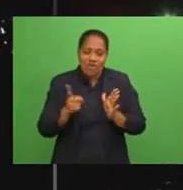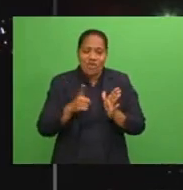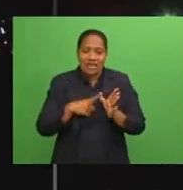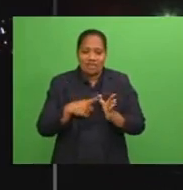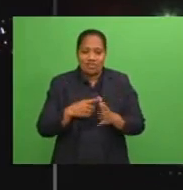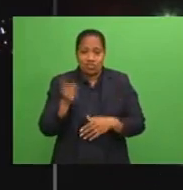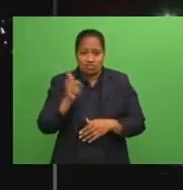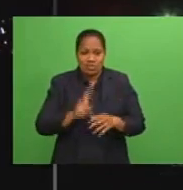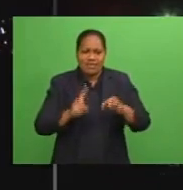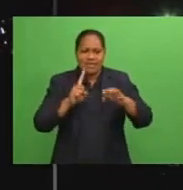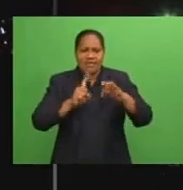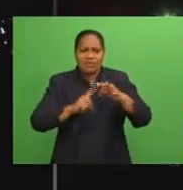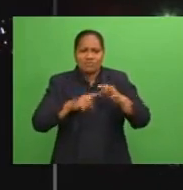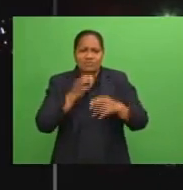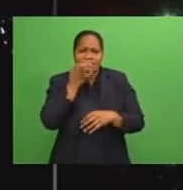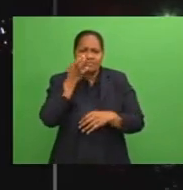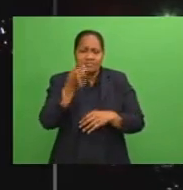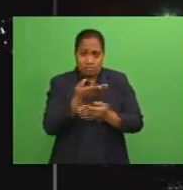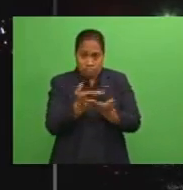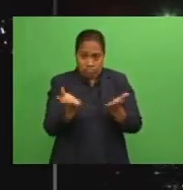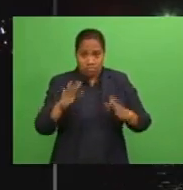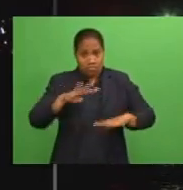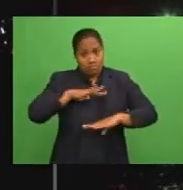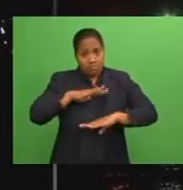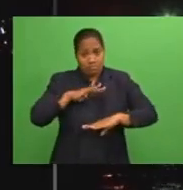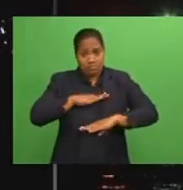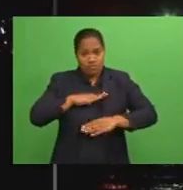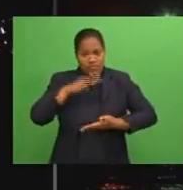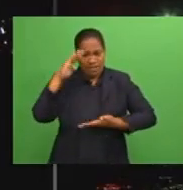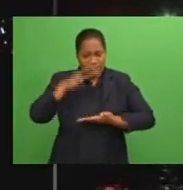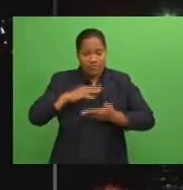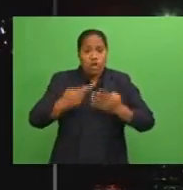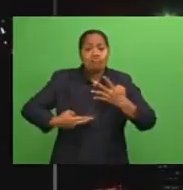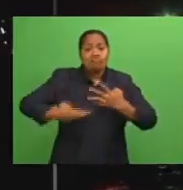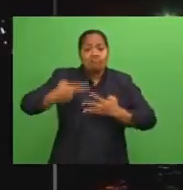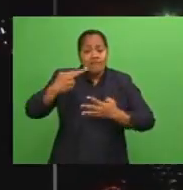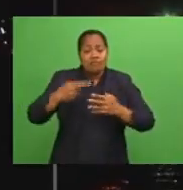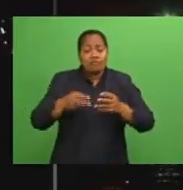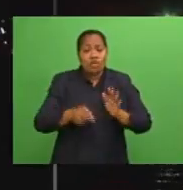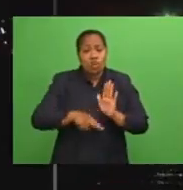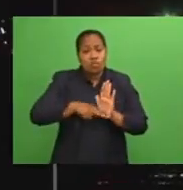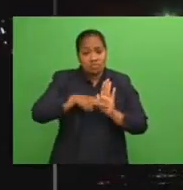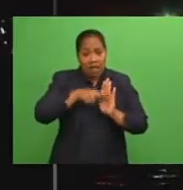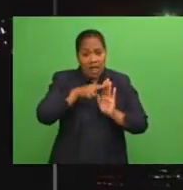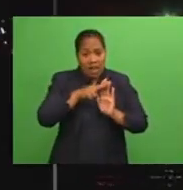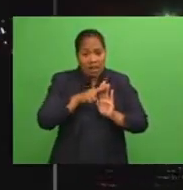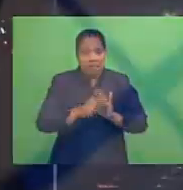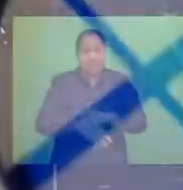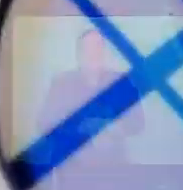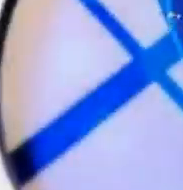tonight, we asked, are you satisfied with the discounted rates given by hotels for your local holiday?